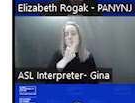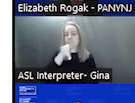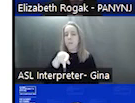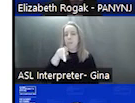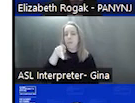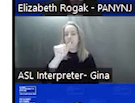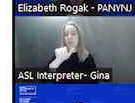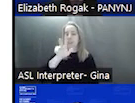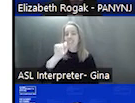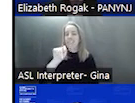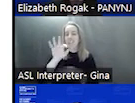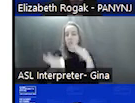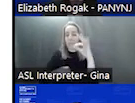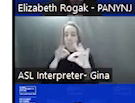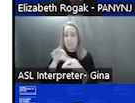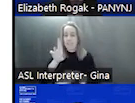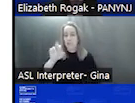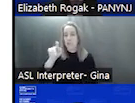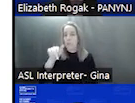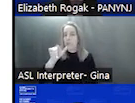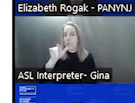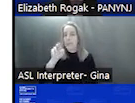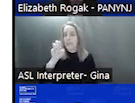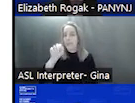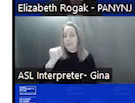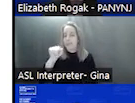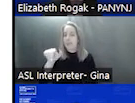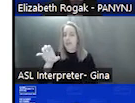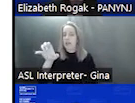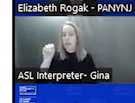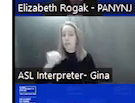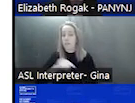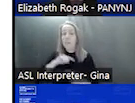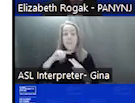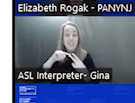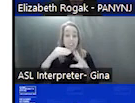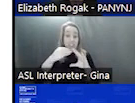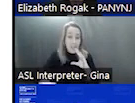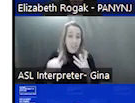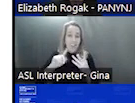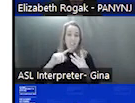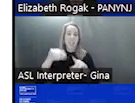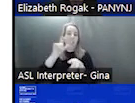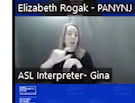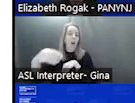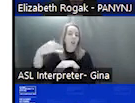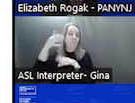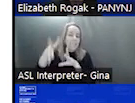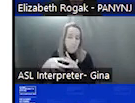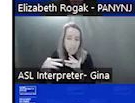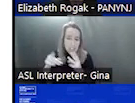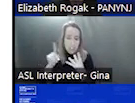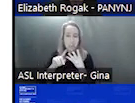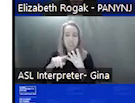www.pabtreplacement.com, by voicemail, email, and by U.S. mail at any time during the 45-day comment period, which ends on